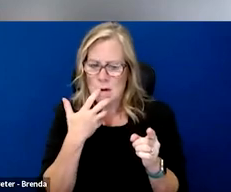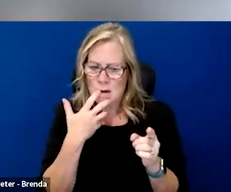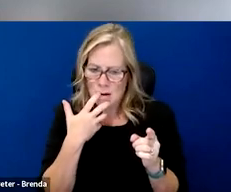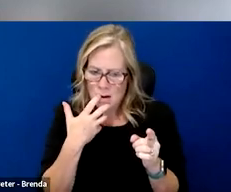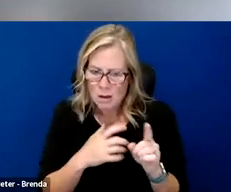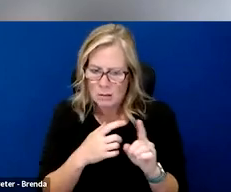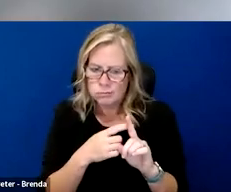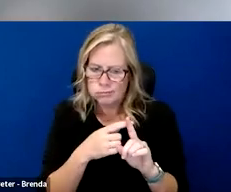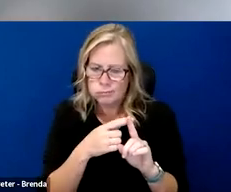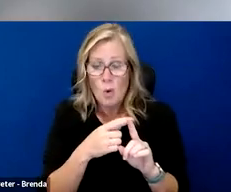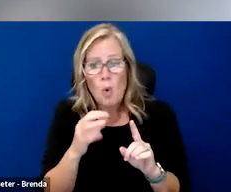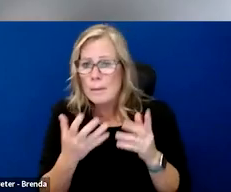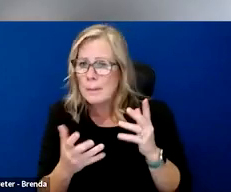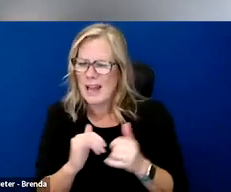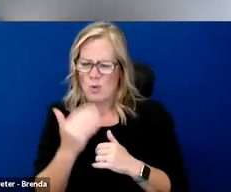we know when we're getting too hot?